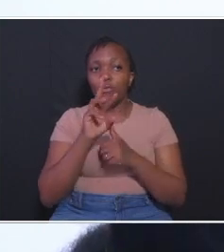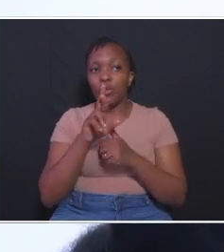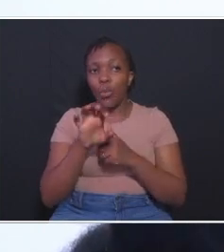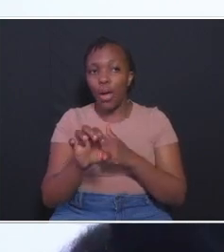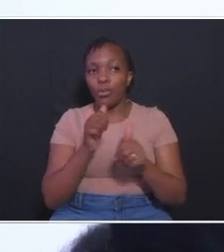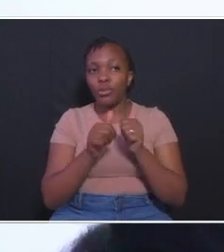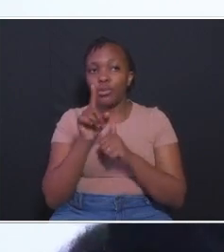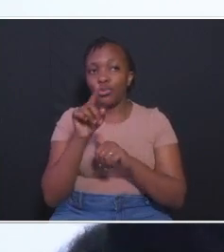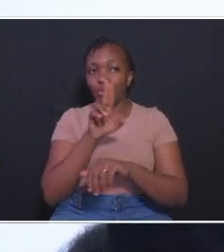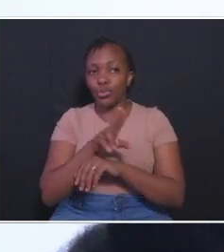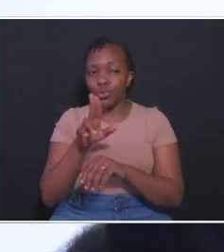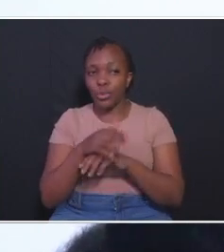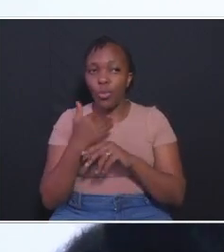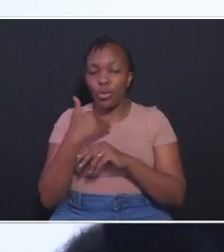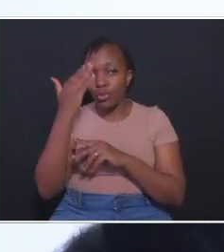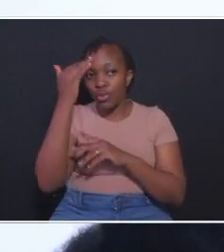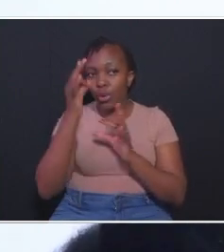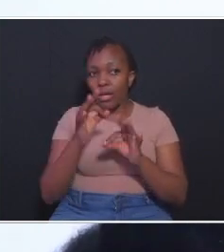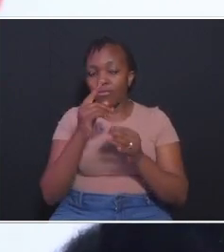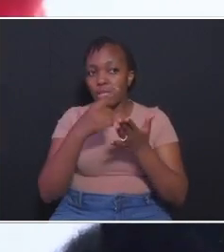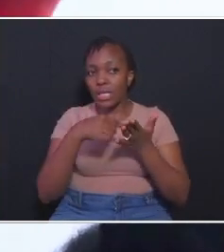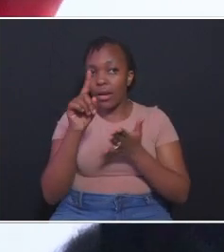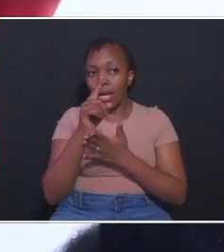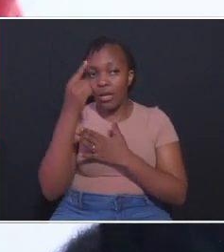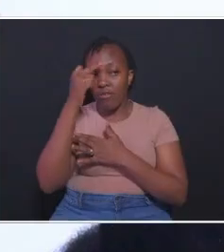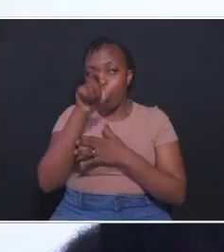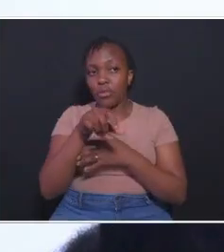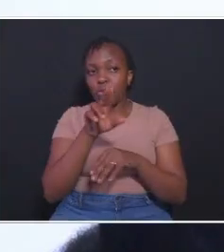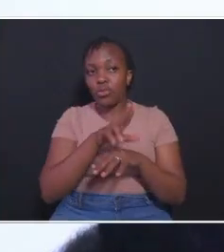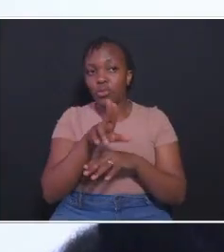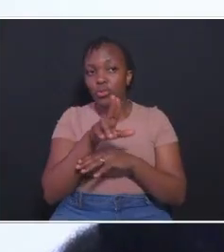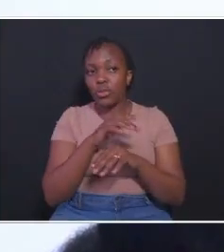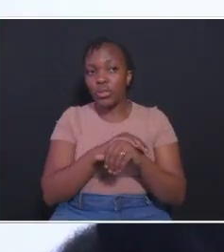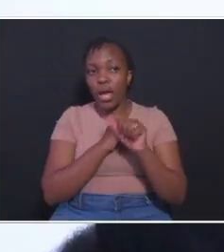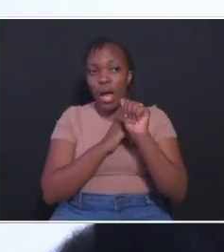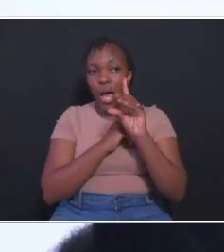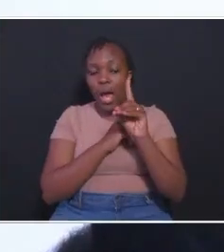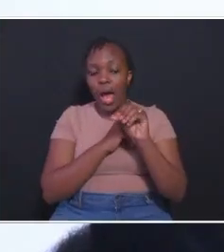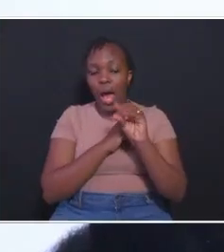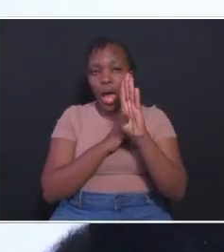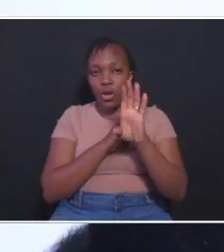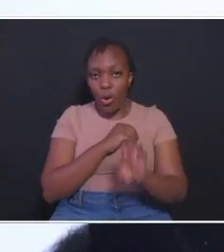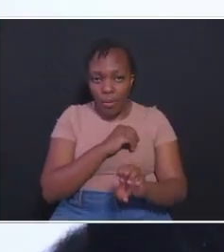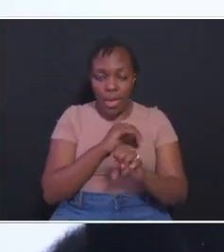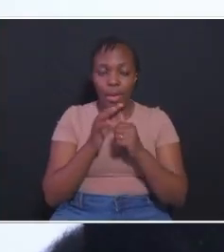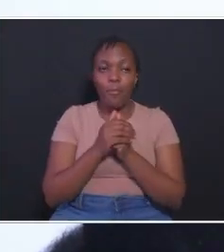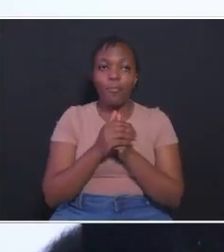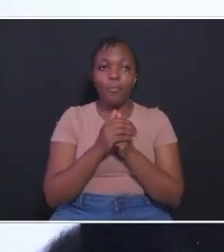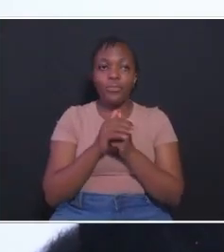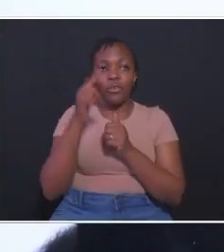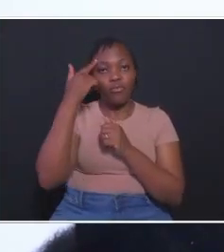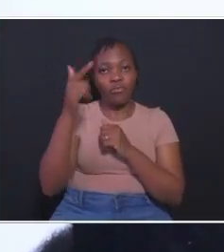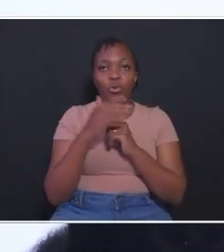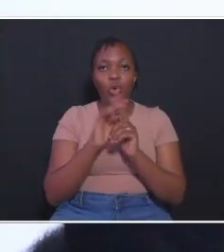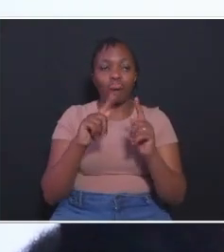And is it appropriate for somebody to use Pro Tools or Adobe Audition for that kind of sound